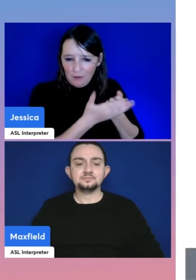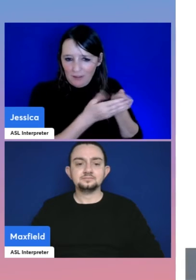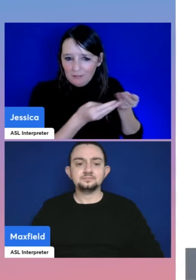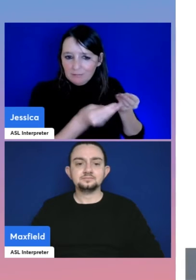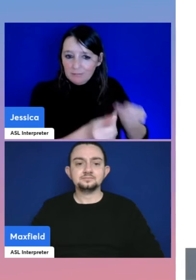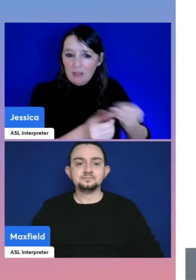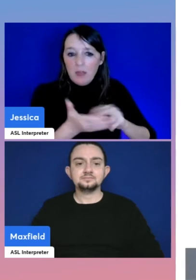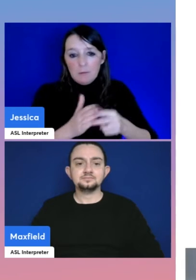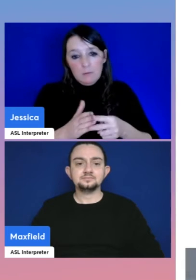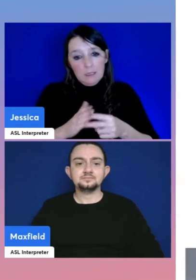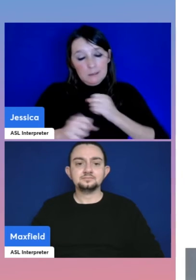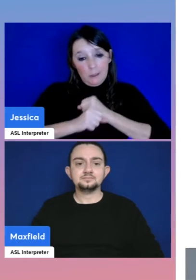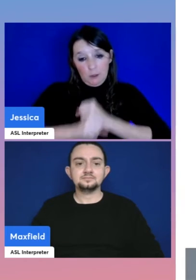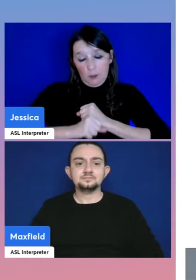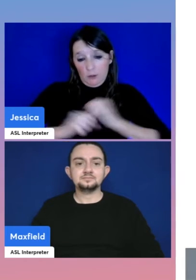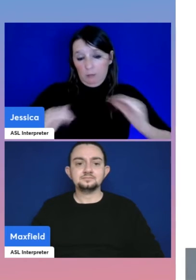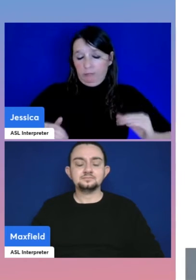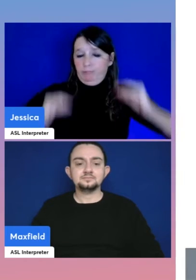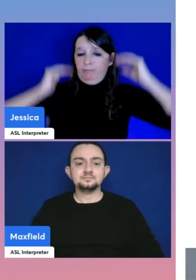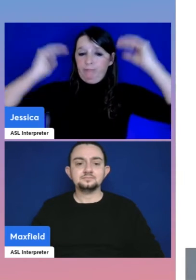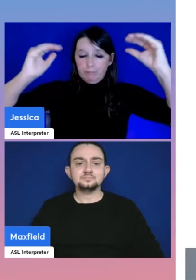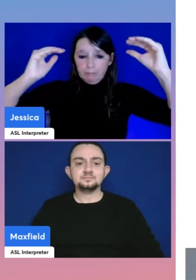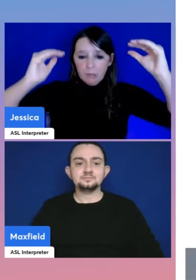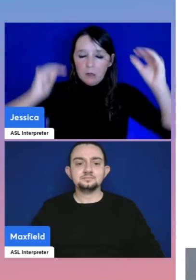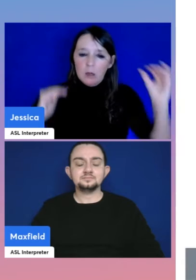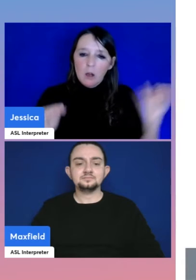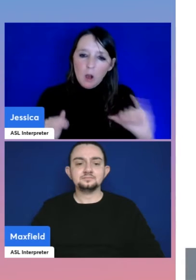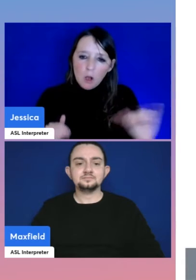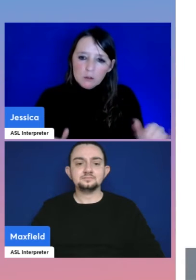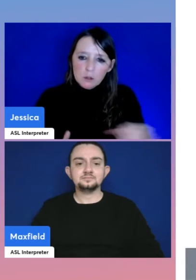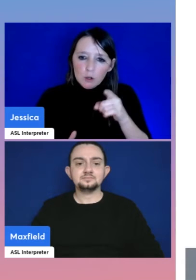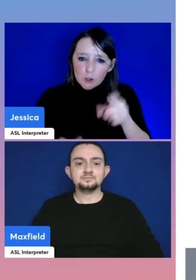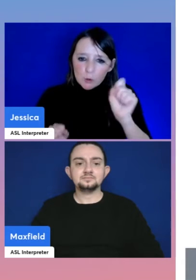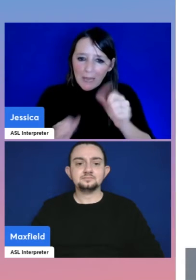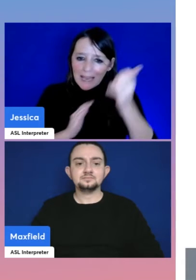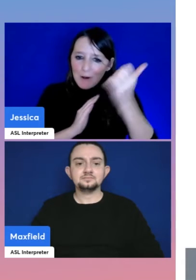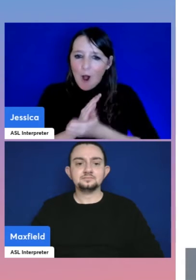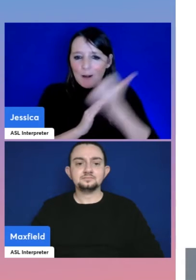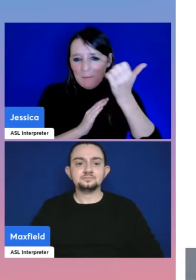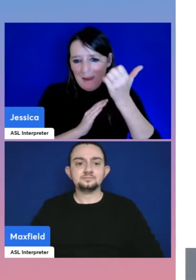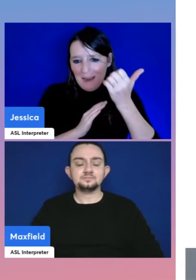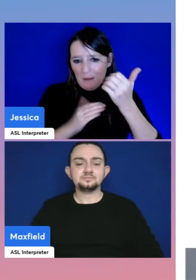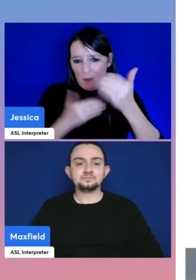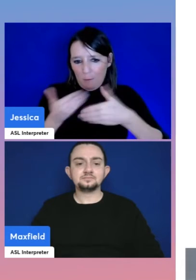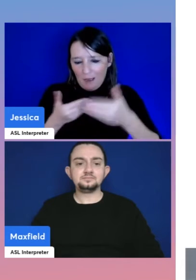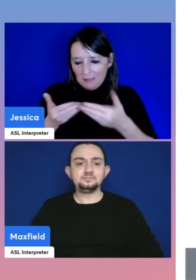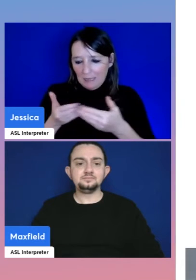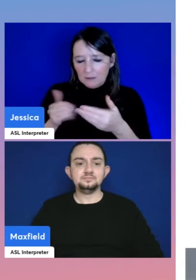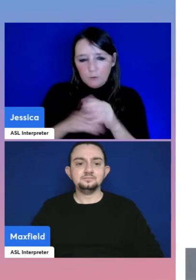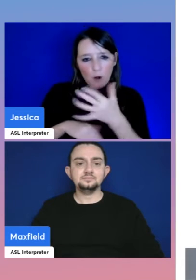security. Additionally, the ability to automate the unsealing process of Vault using the Transit Secrets